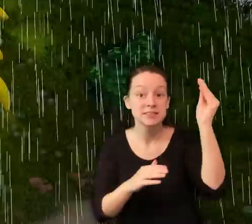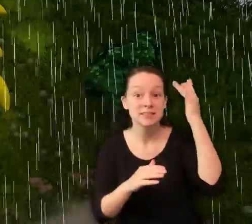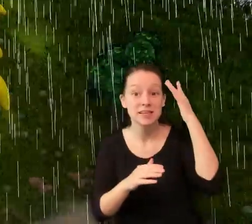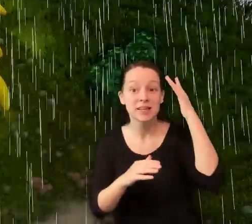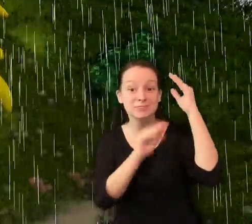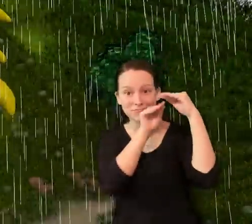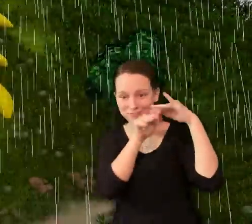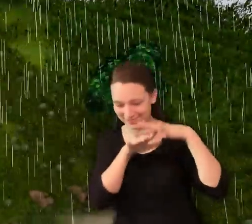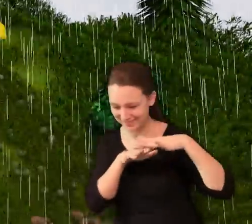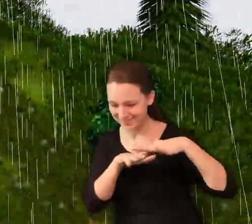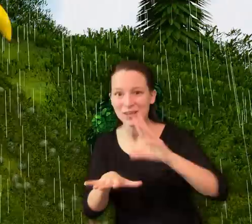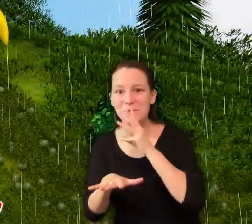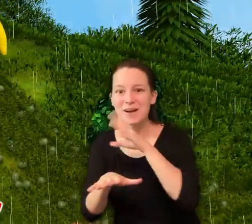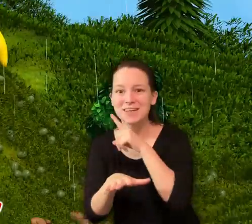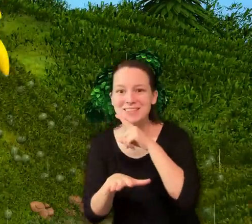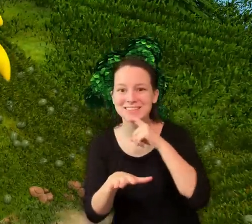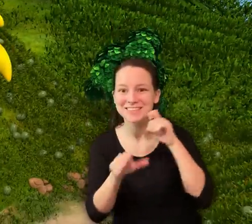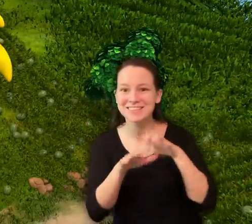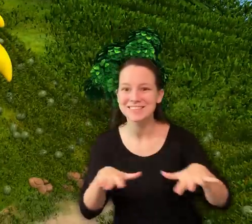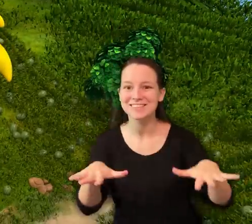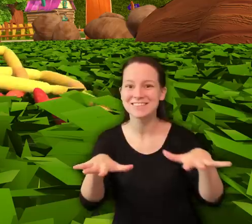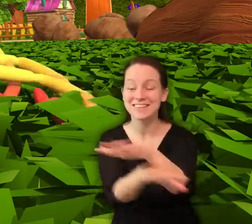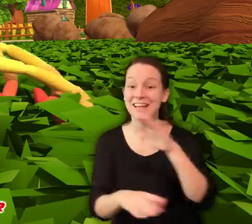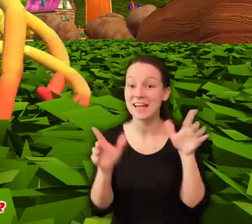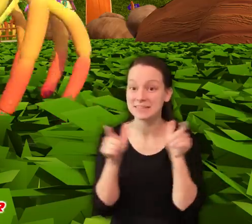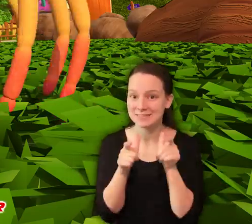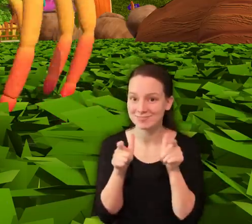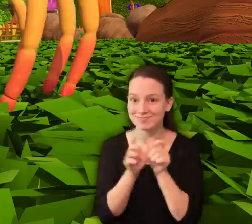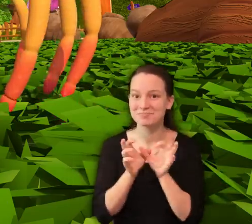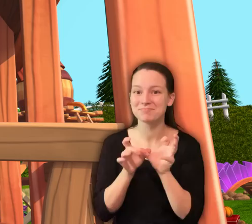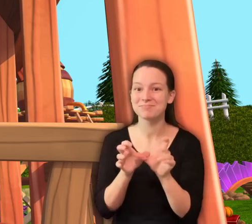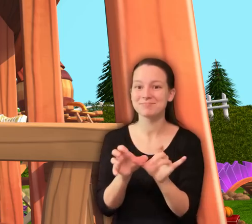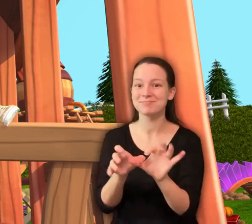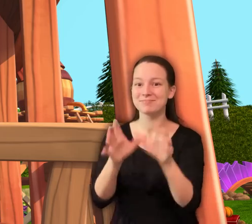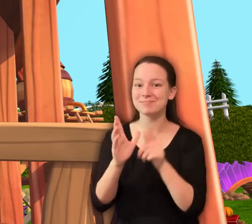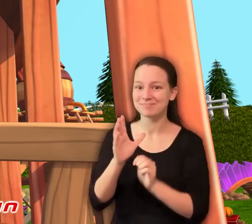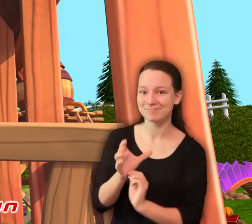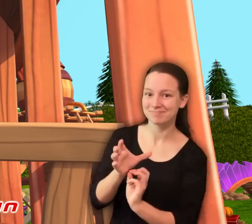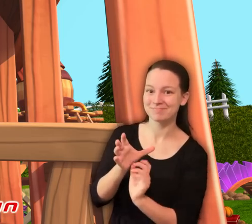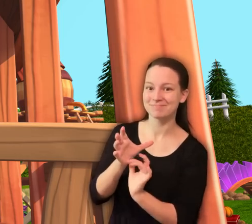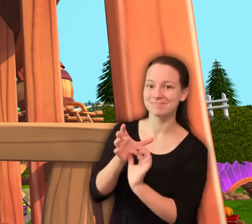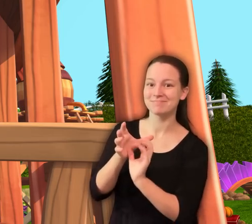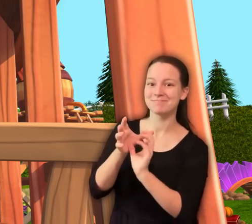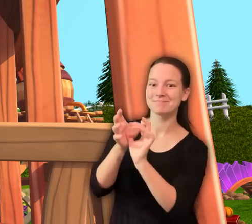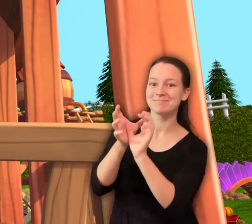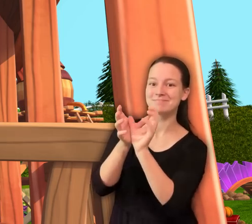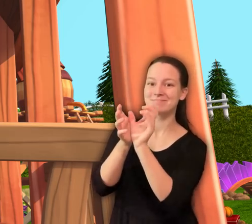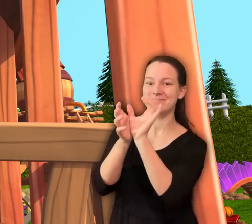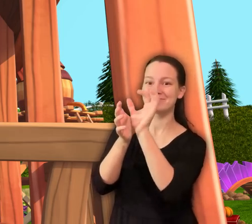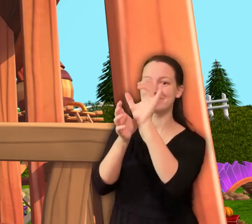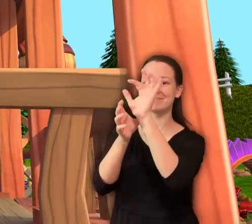came the Sun and dried up all the rain and the Incy Wincy Spider climbed up the spout again